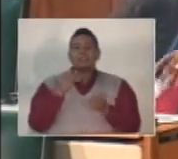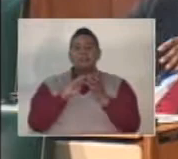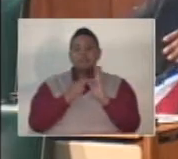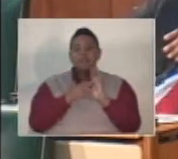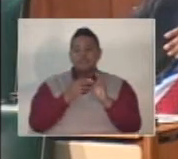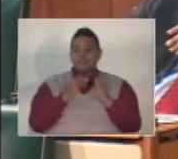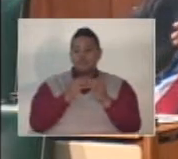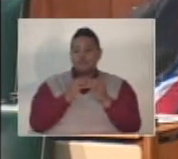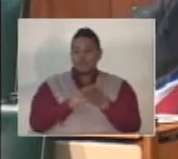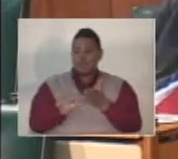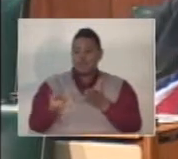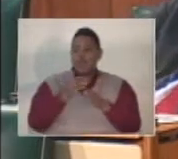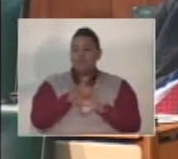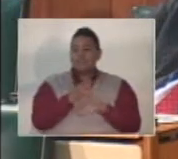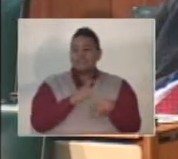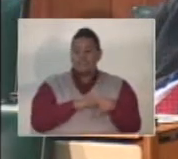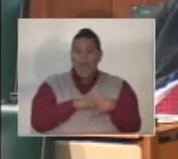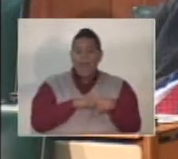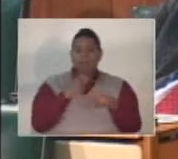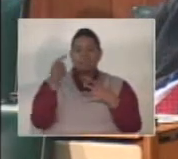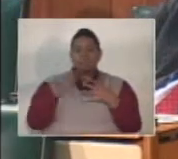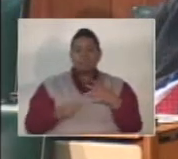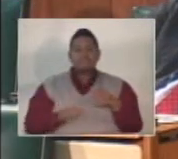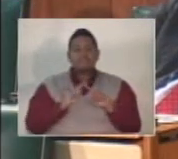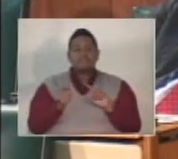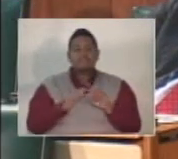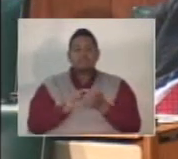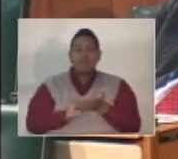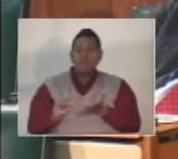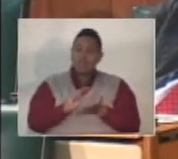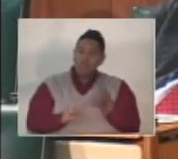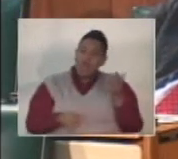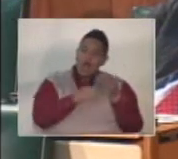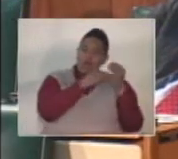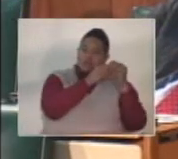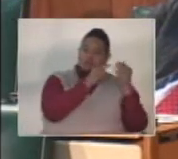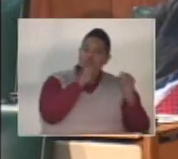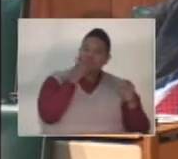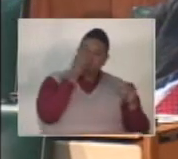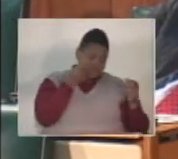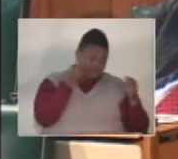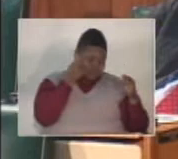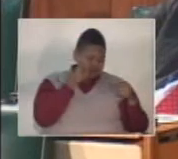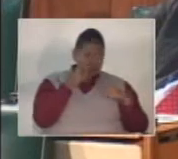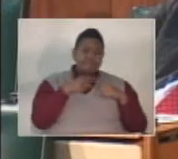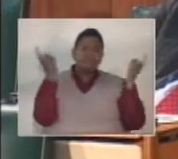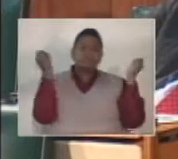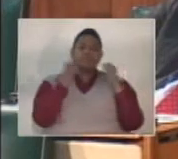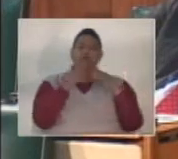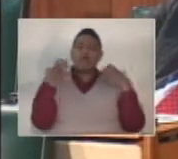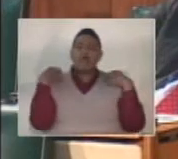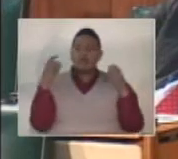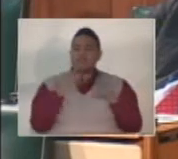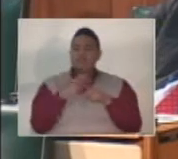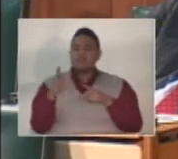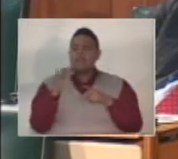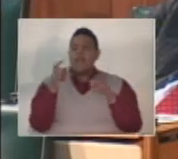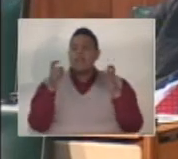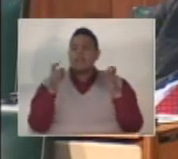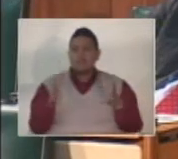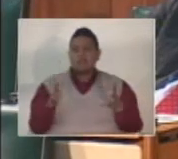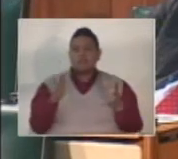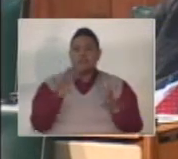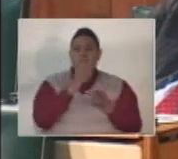overtime, sessions, which have been the subject of recent disagreements between the health professionals and the management